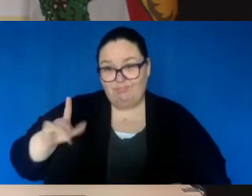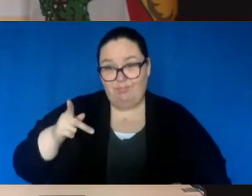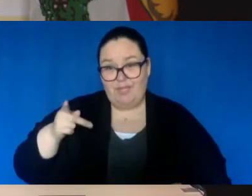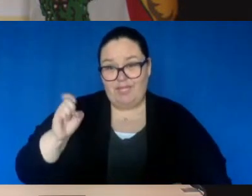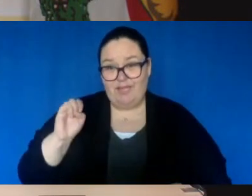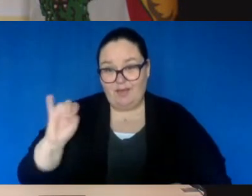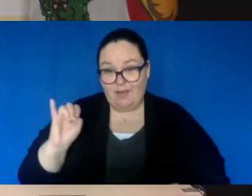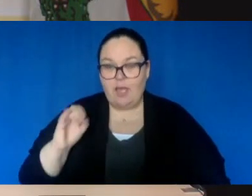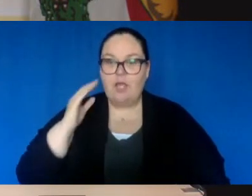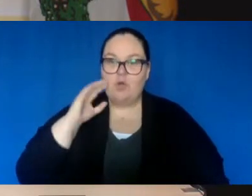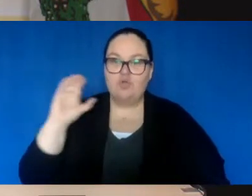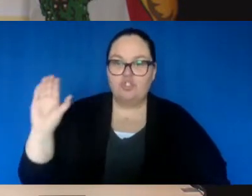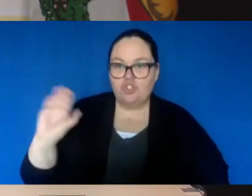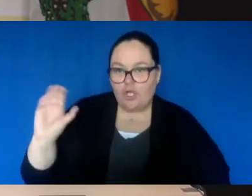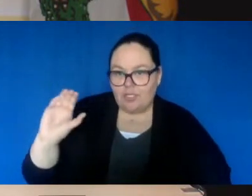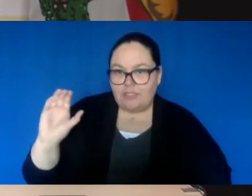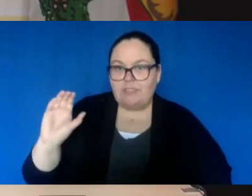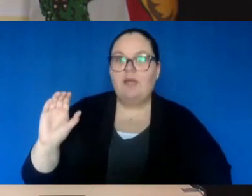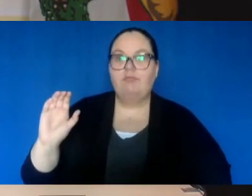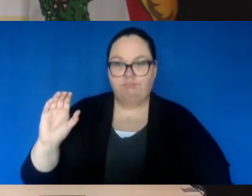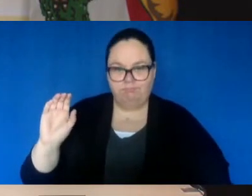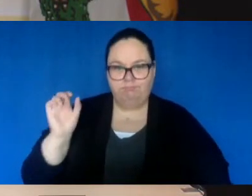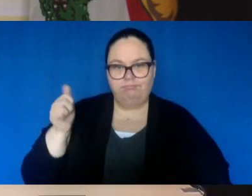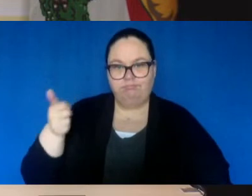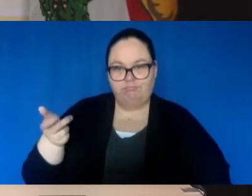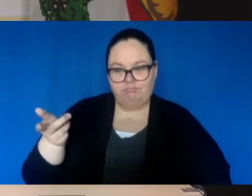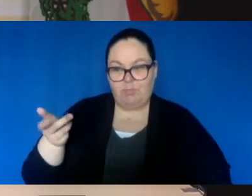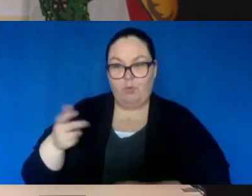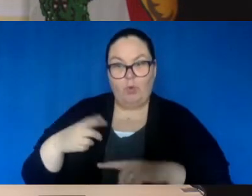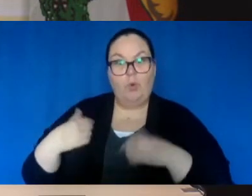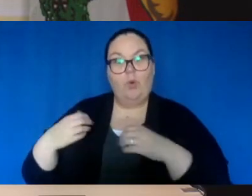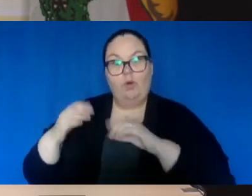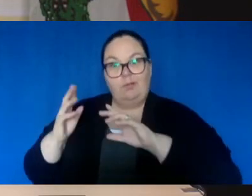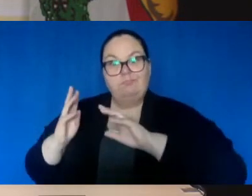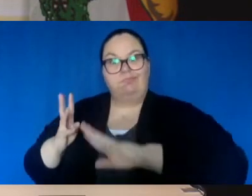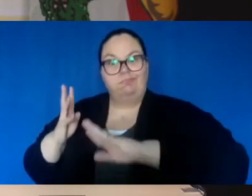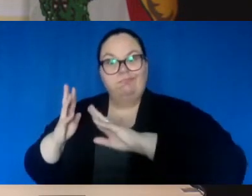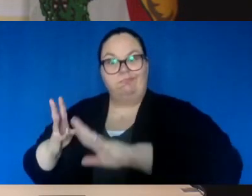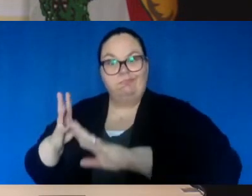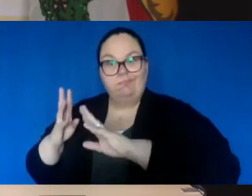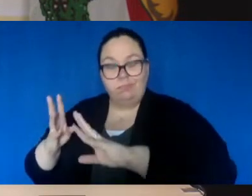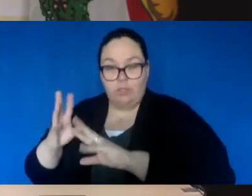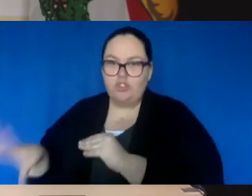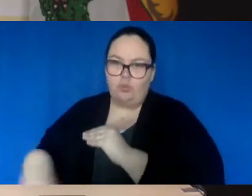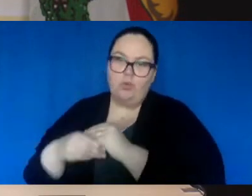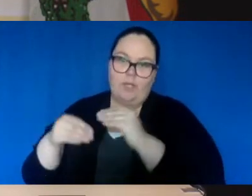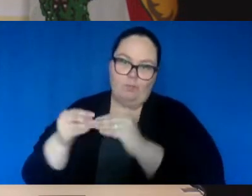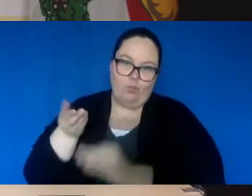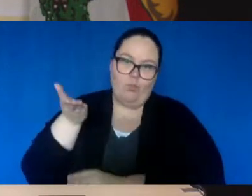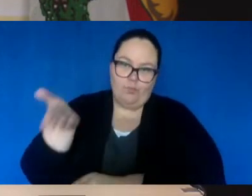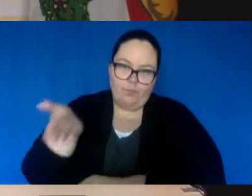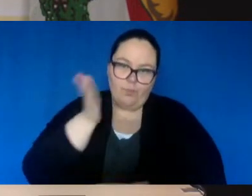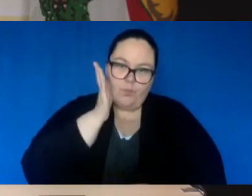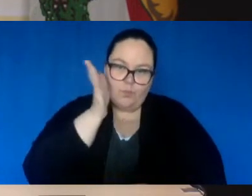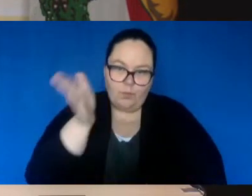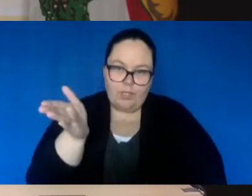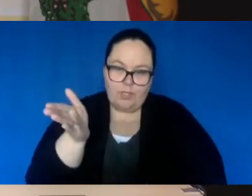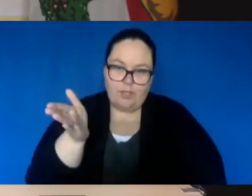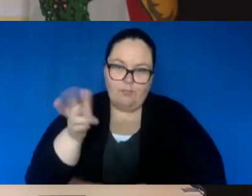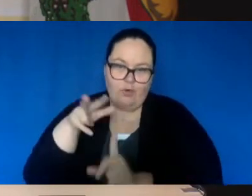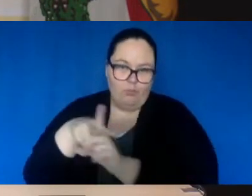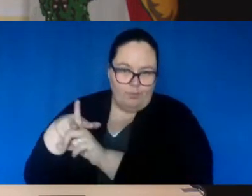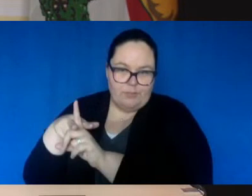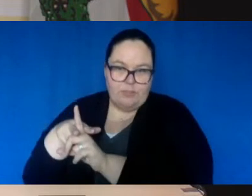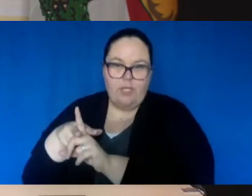know the Charlottetown location has had lots of demand, and there will be additional appointments added there. And the other piece is